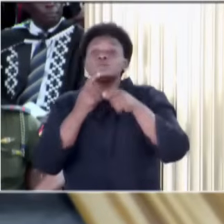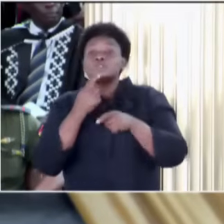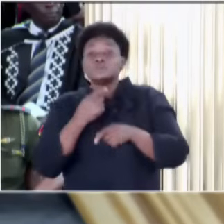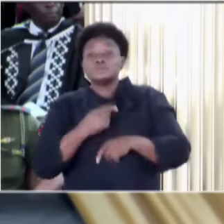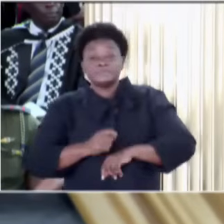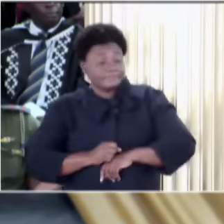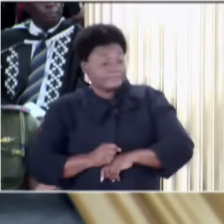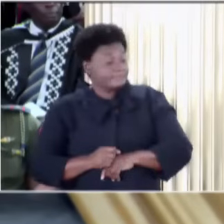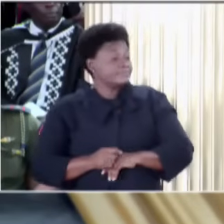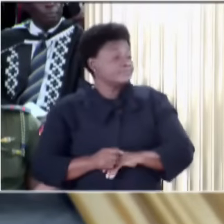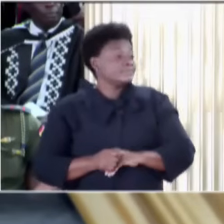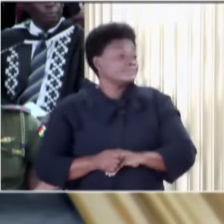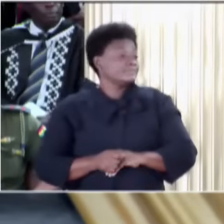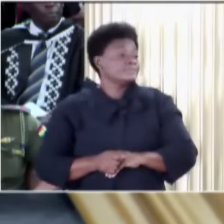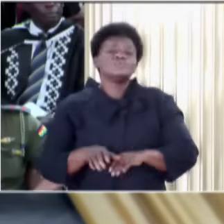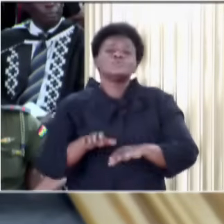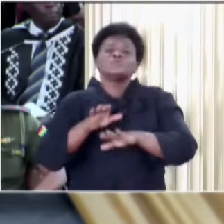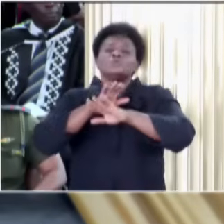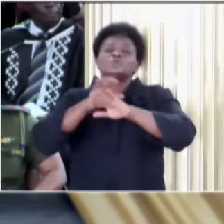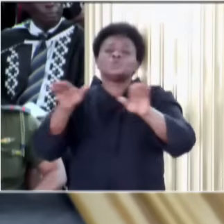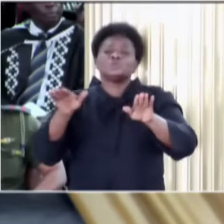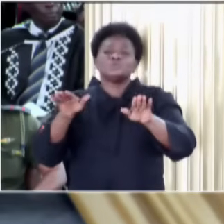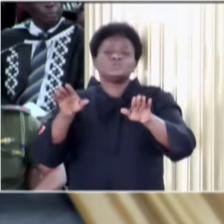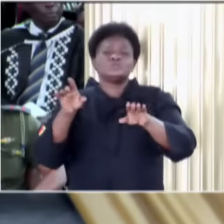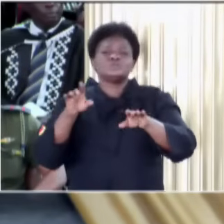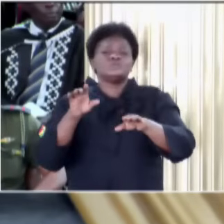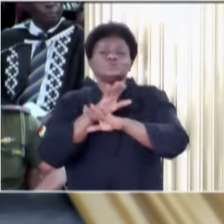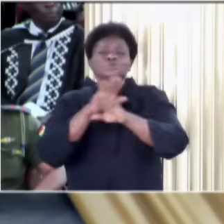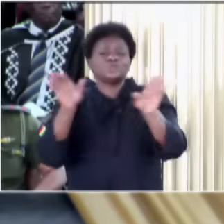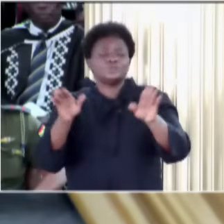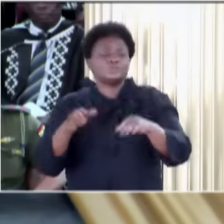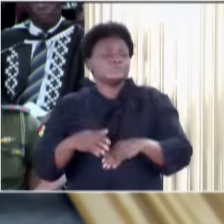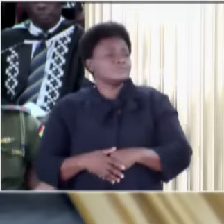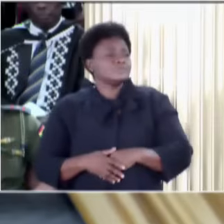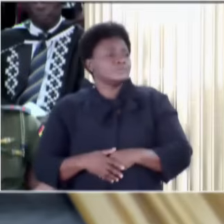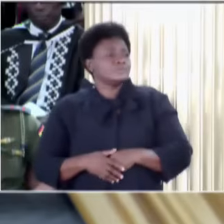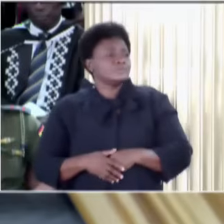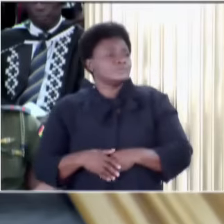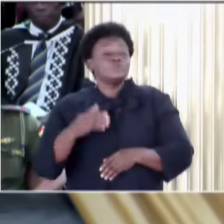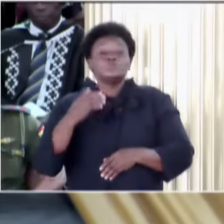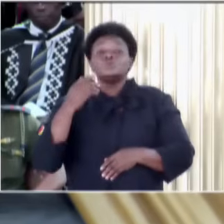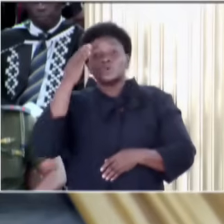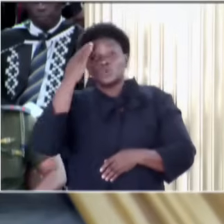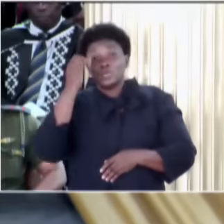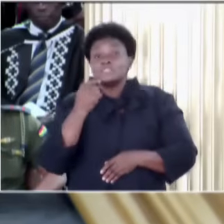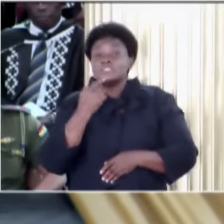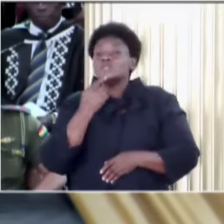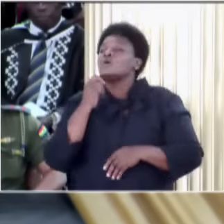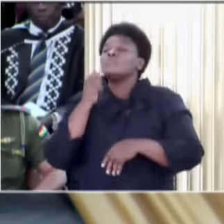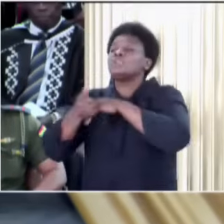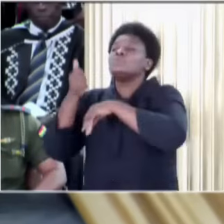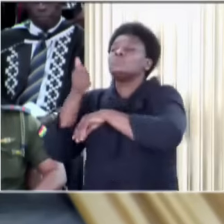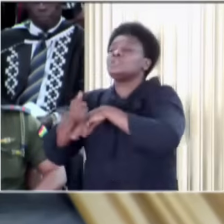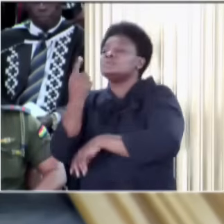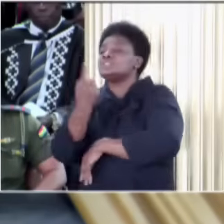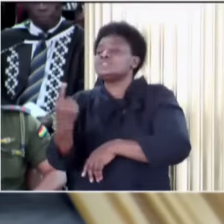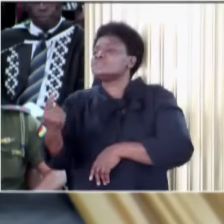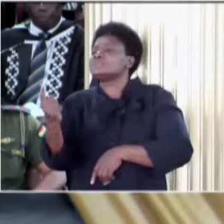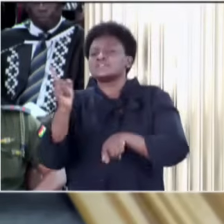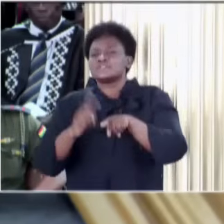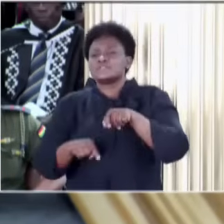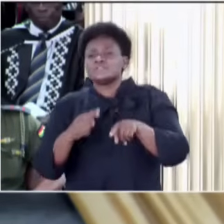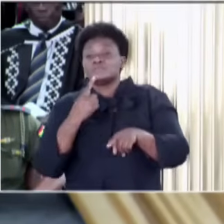Good. Don't live with that mindset. Don't do that. Because you see, we can't all be entrepreneurs. But when you